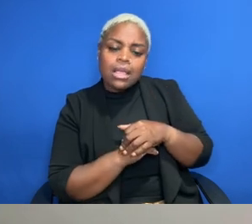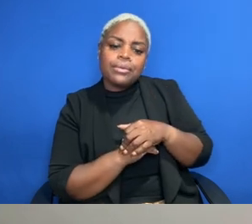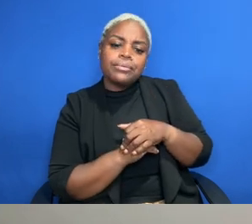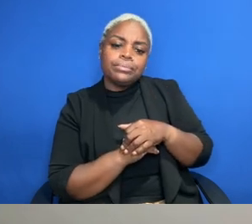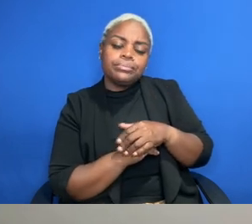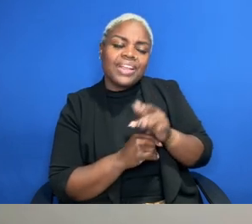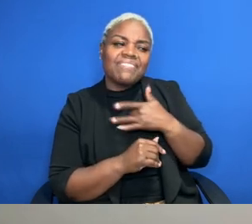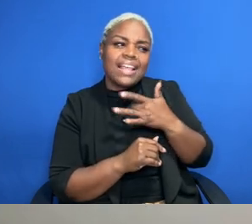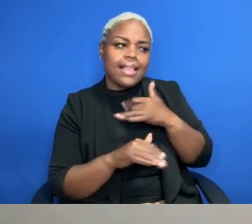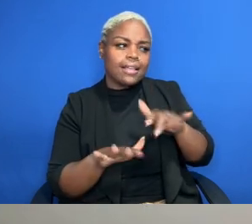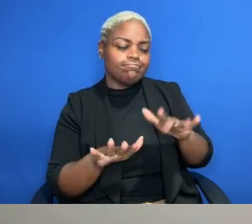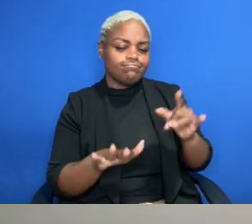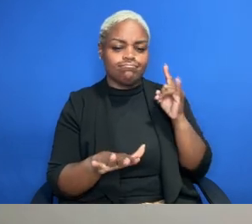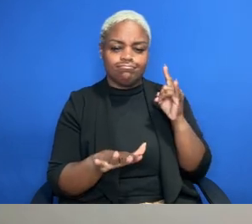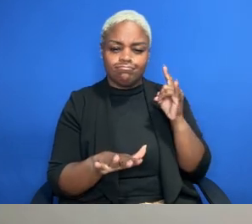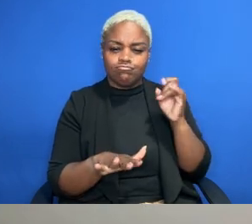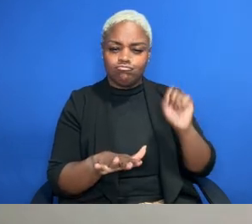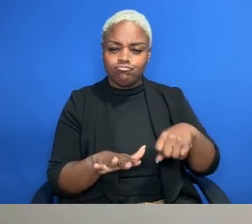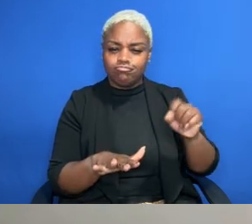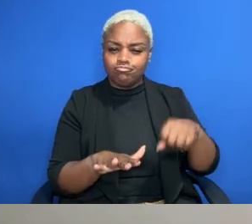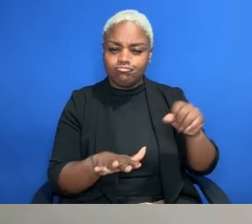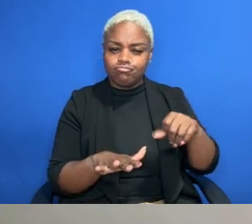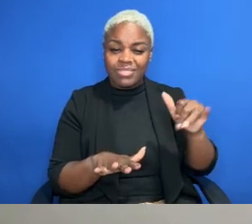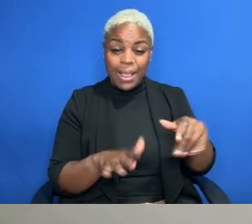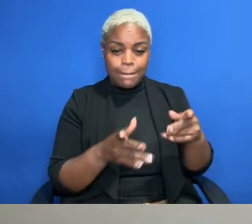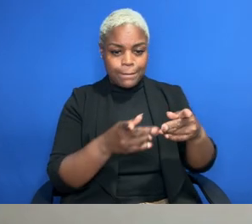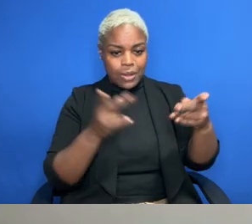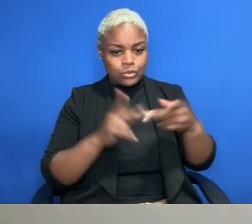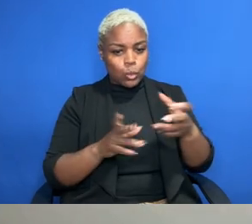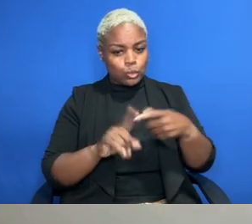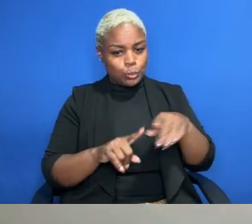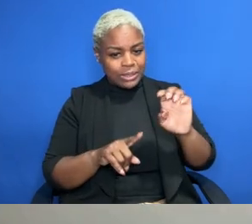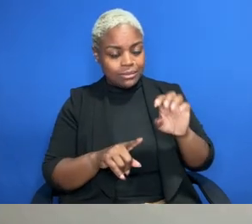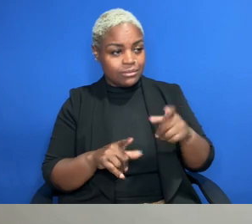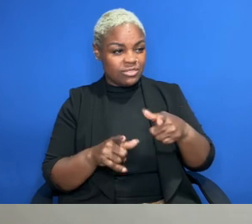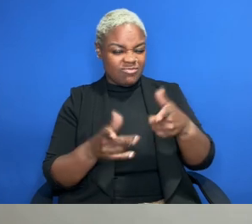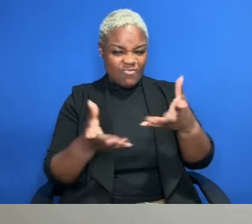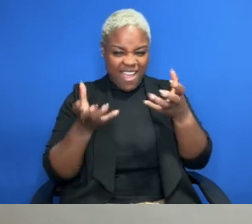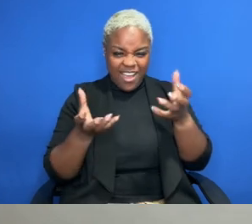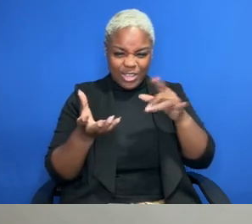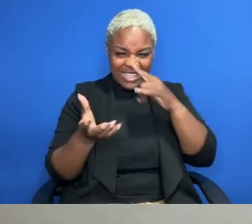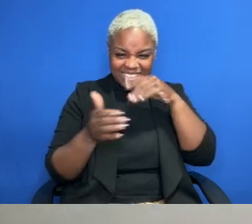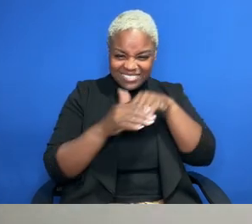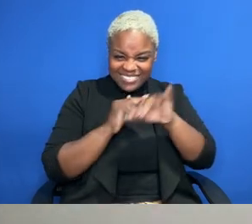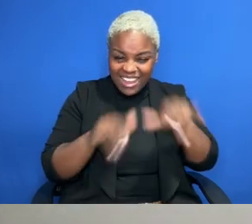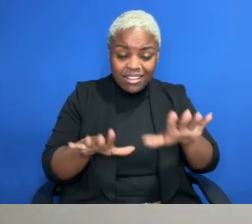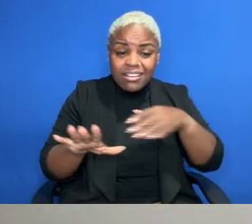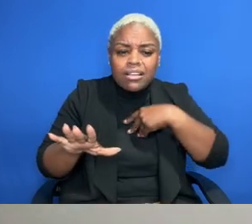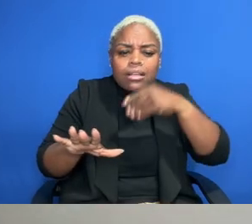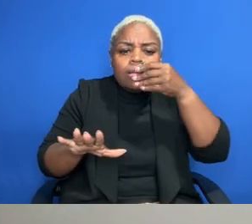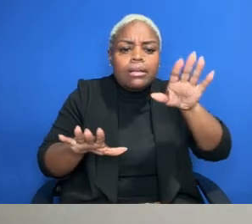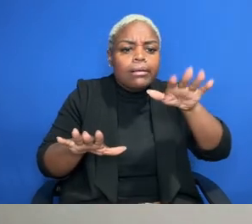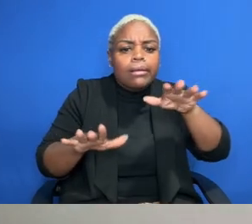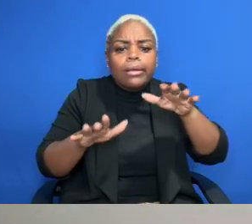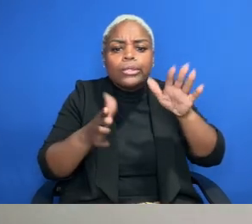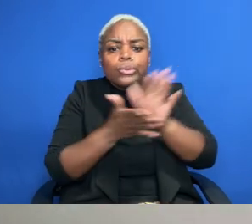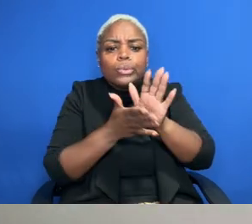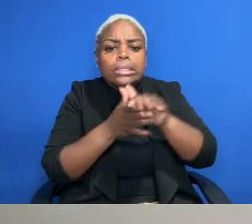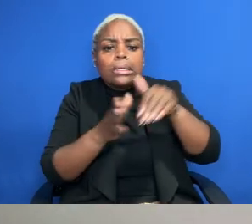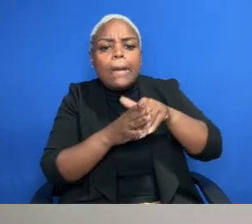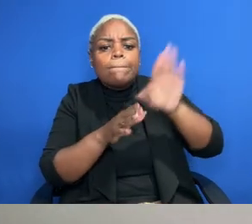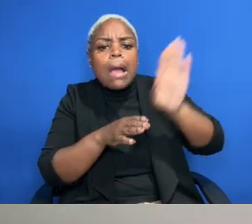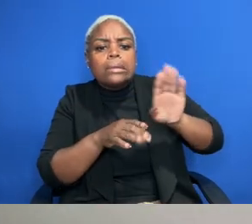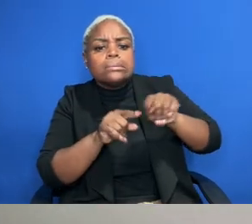you can walk into a school and feel that immediately. If this is a place that you want to be, you want your kids to be. And I don't care if it's